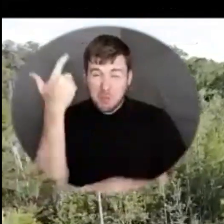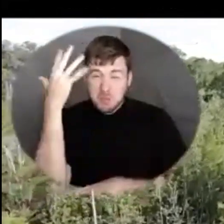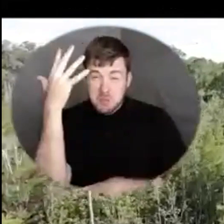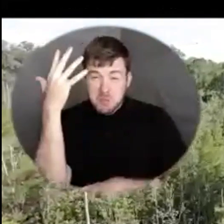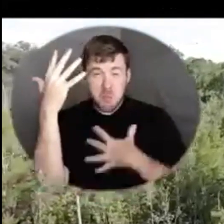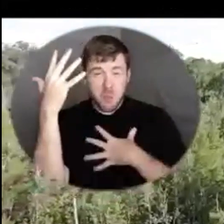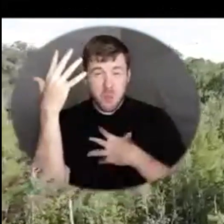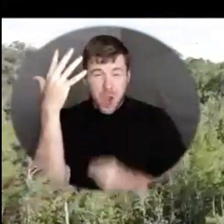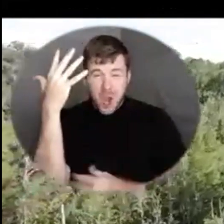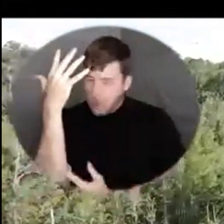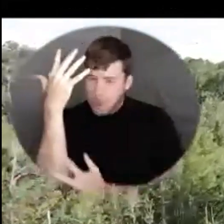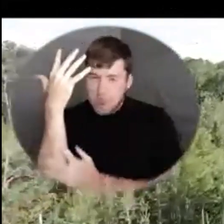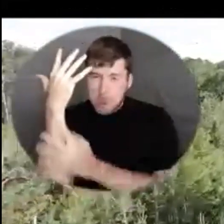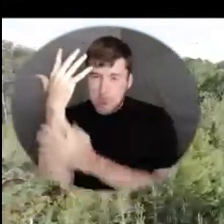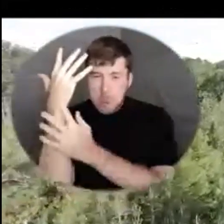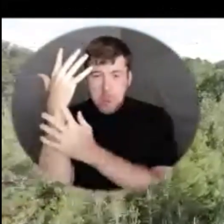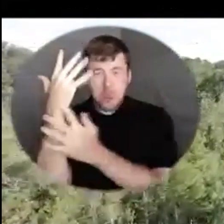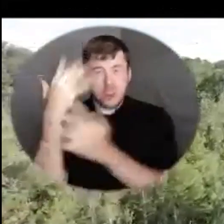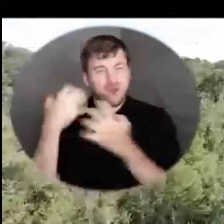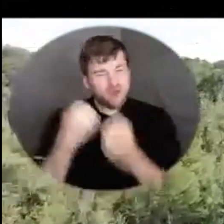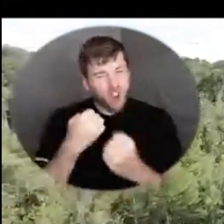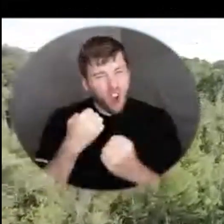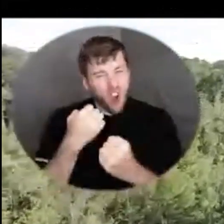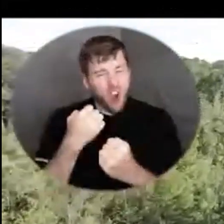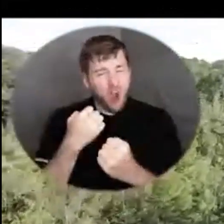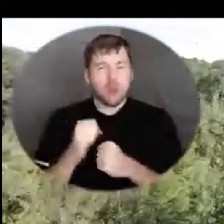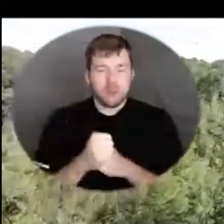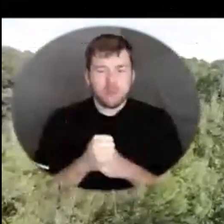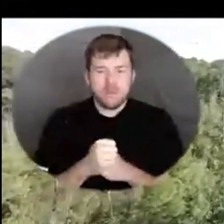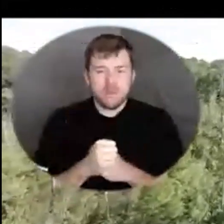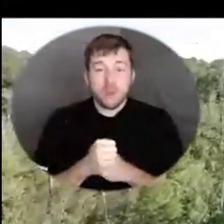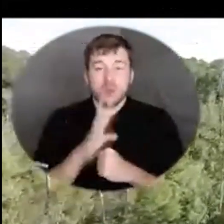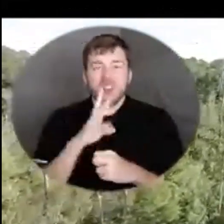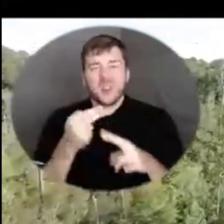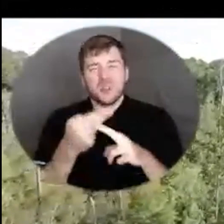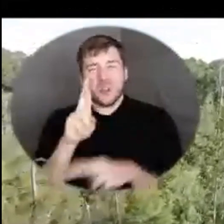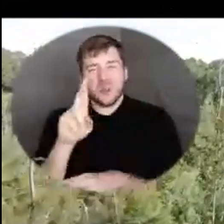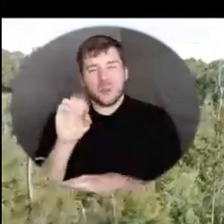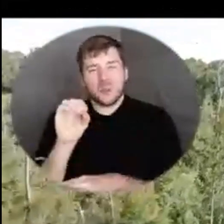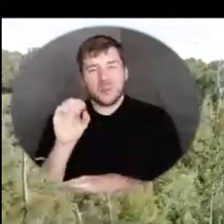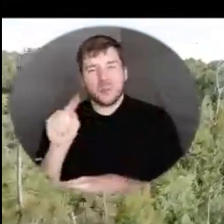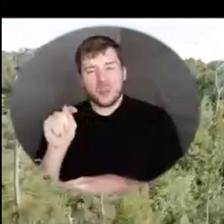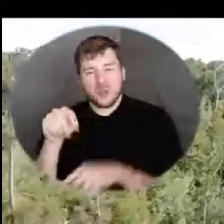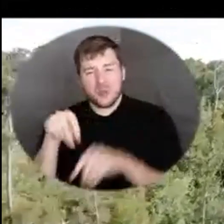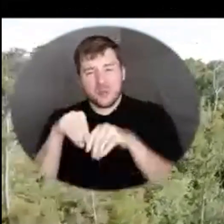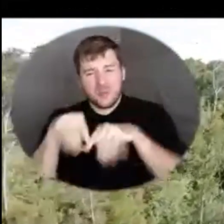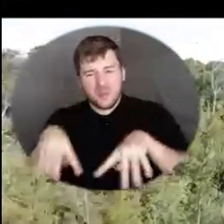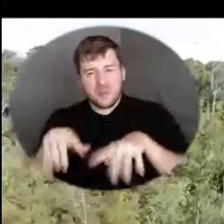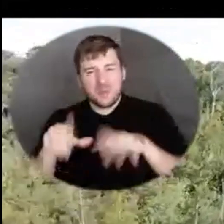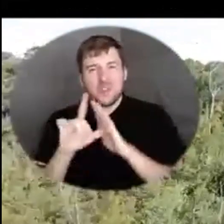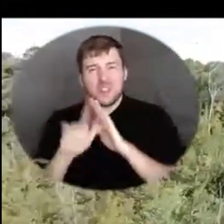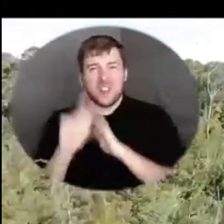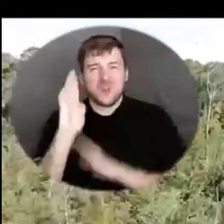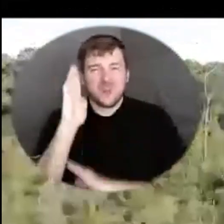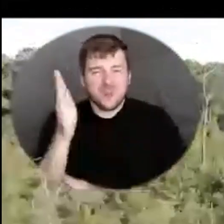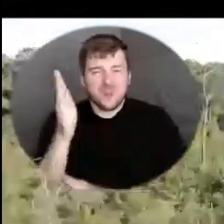trees there with their white bark, kind of really tall, standing, very strong looking, and we talk about their root structure in a different video. As